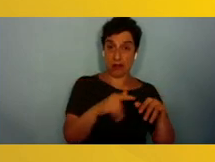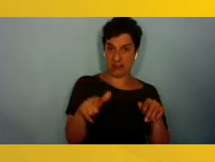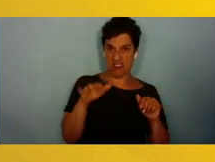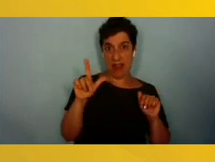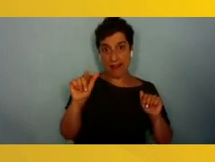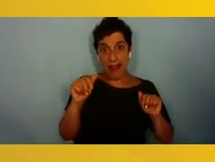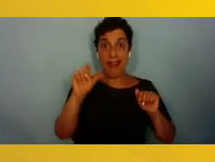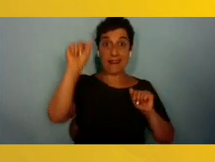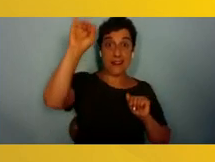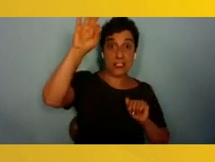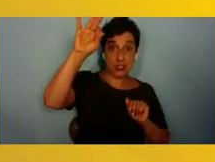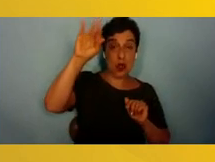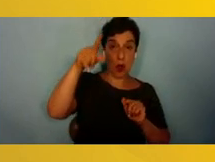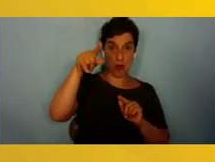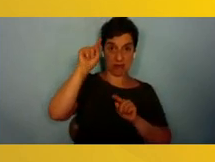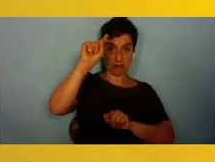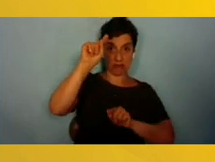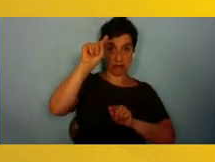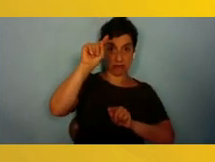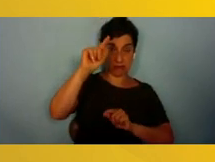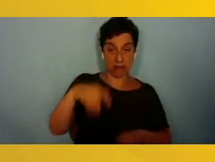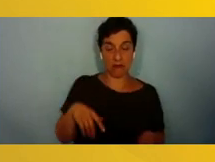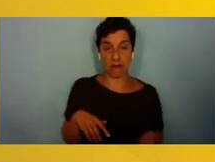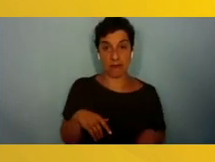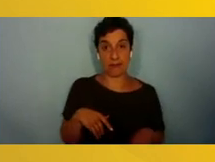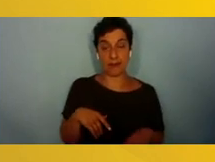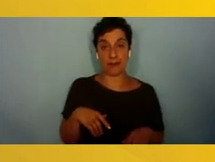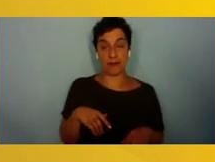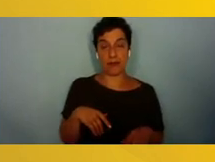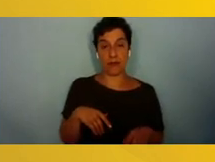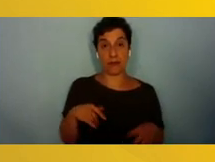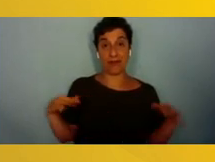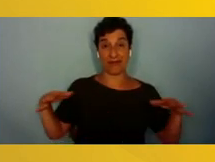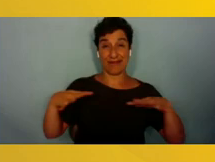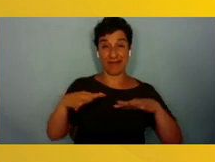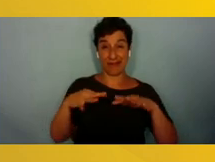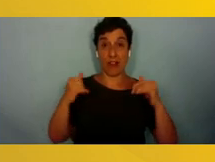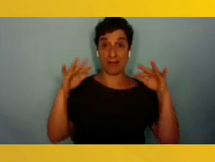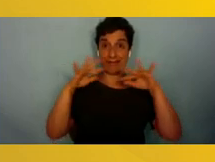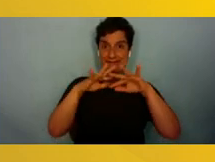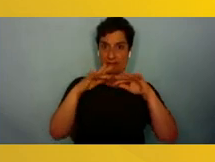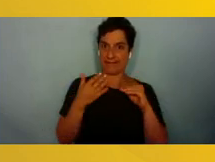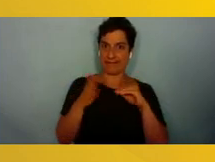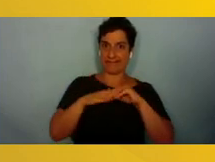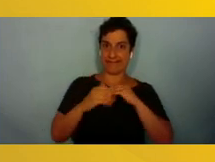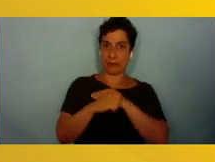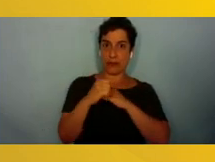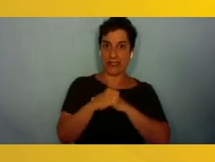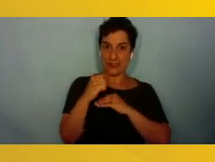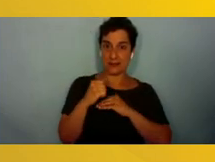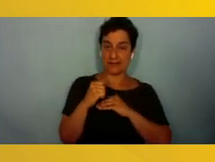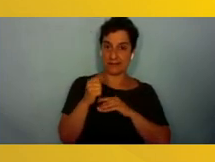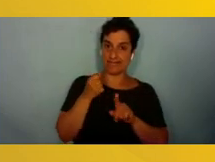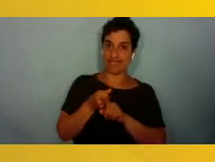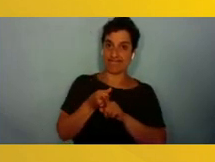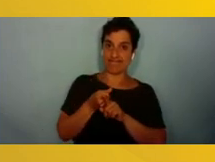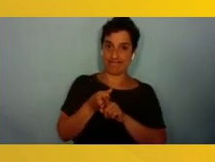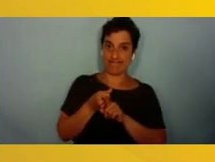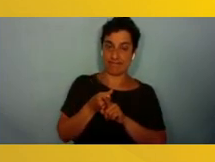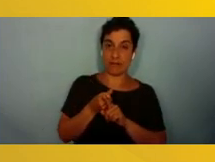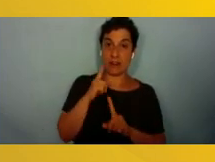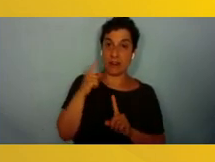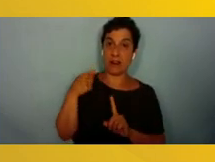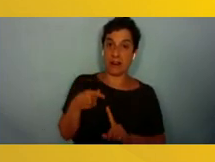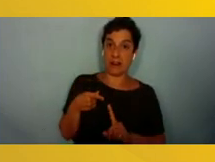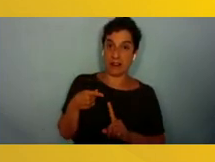Francisco, Los Angeles and San Francisco, we know they're at greatest risk of being hit by boats, particularly at